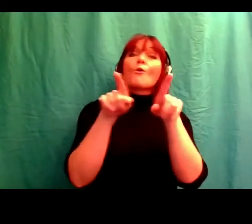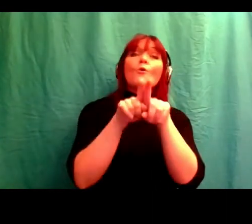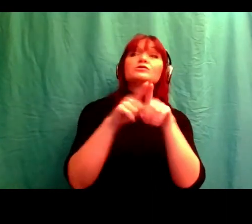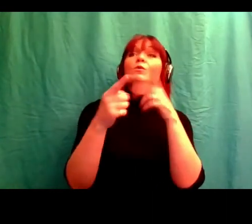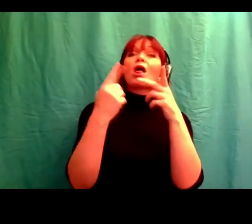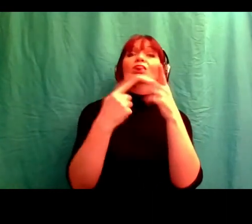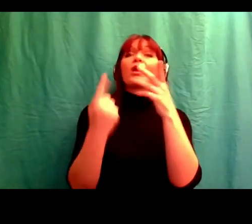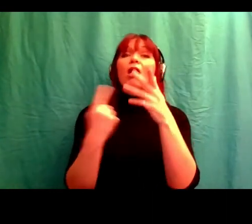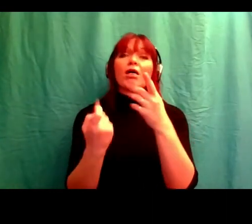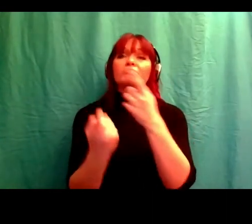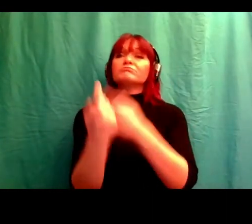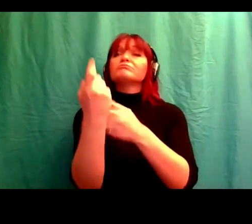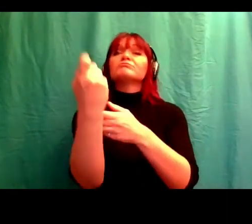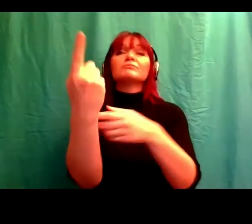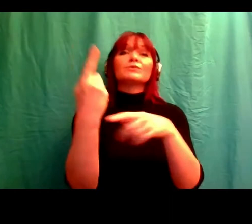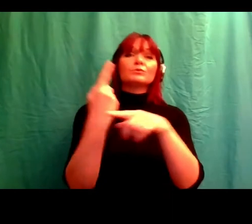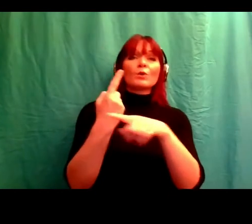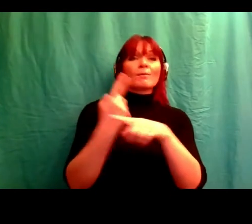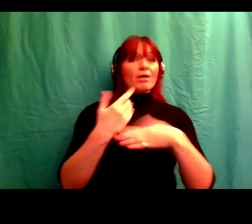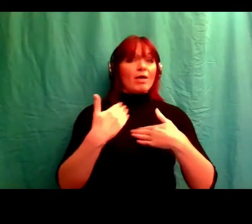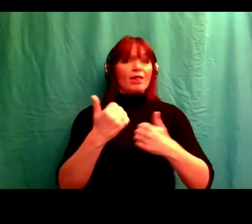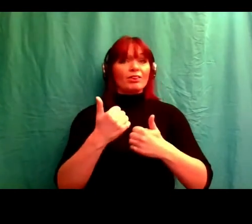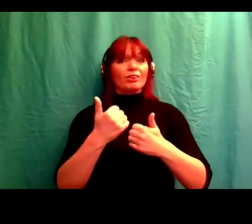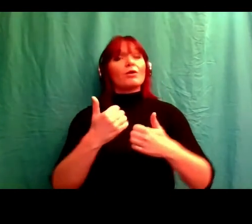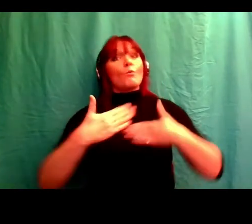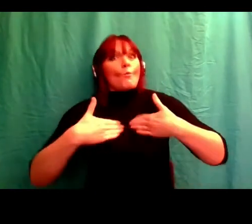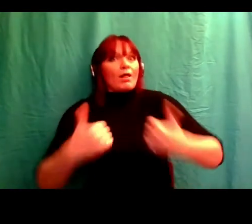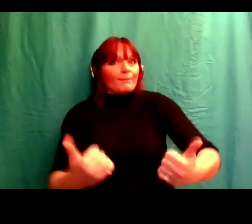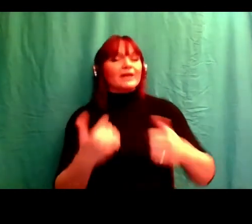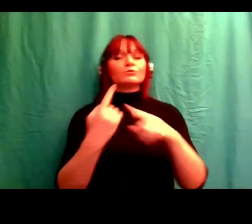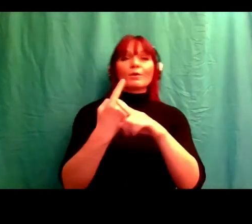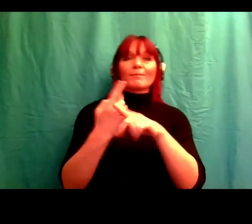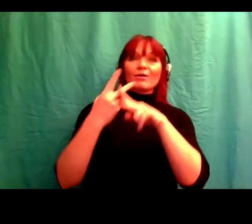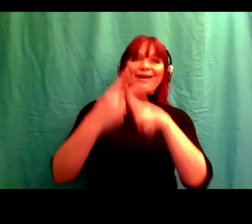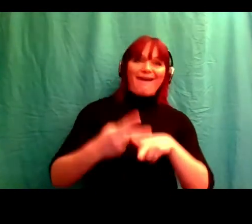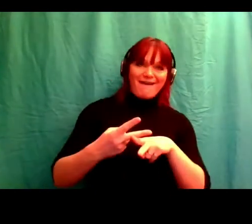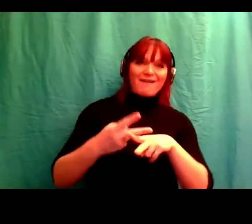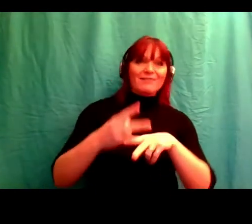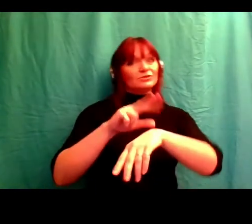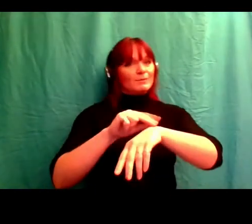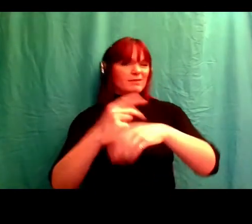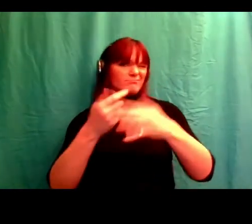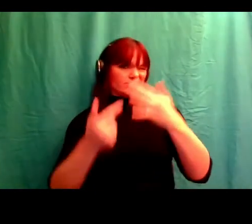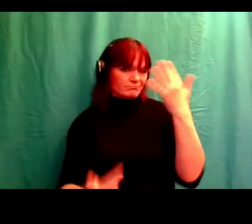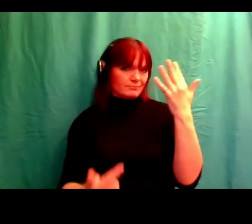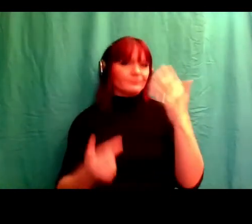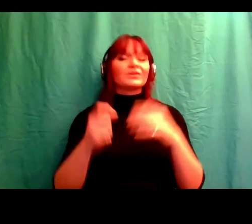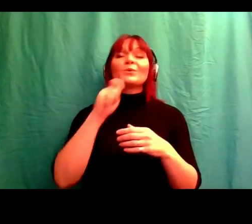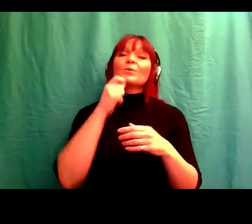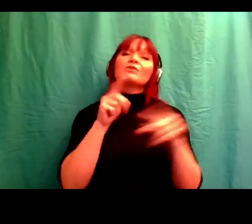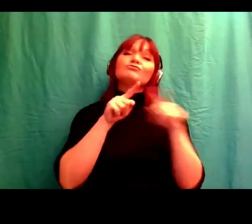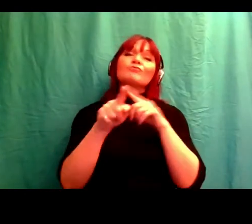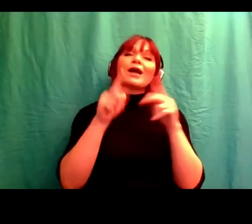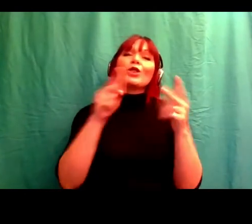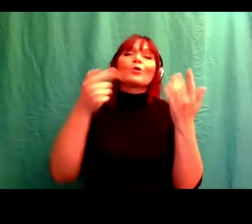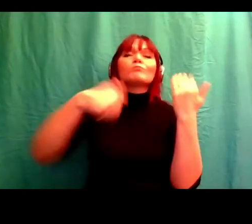health and wellbeing and with consequences for people working in health and care. So as far as possible, we're going to try and look in the round at a range of issues